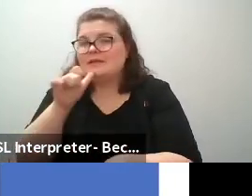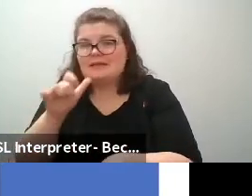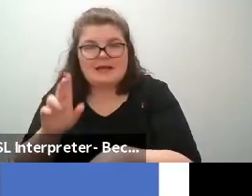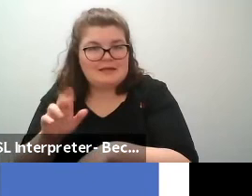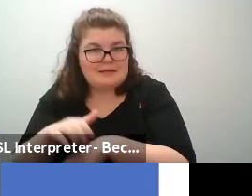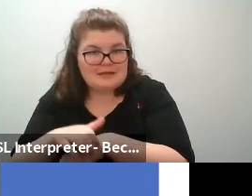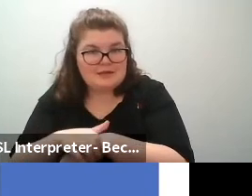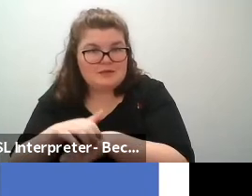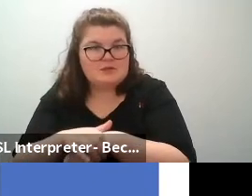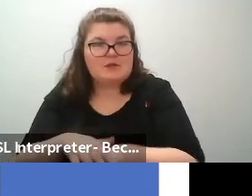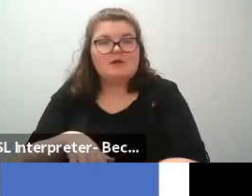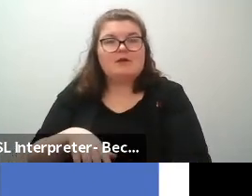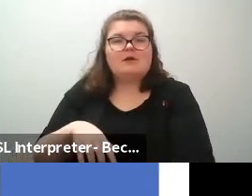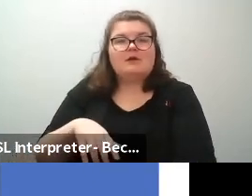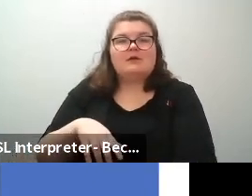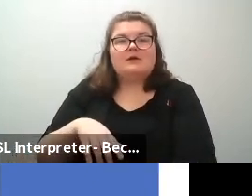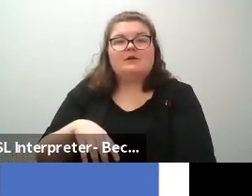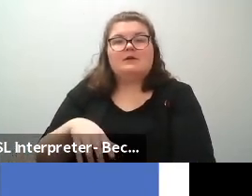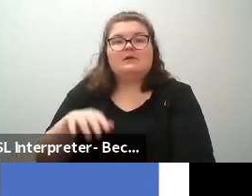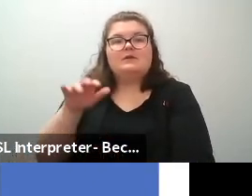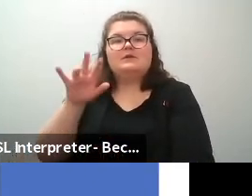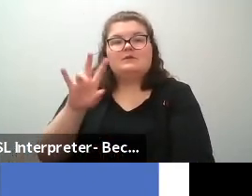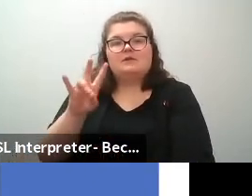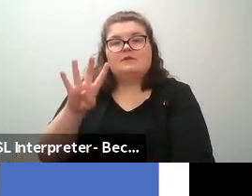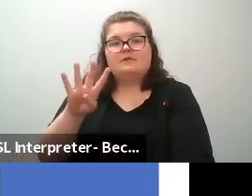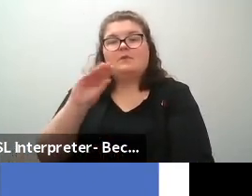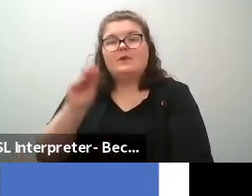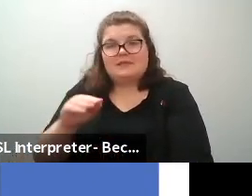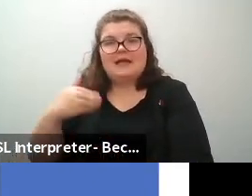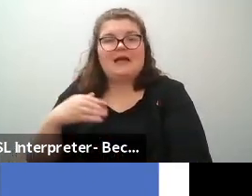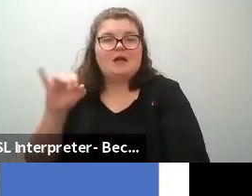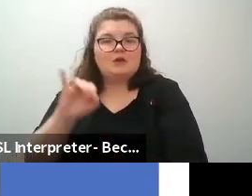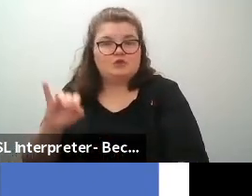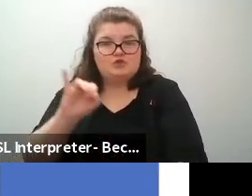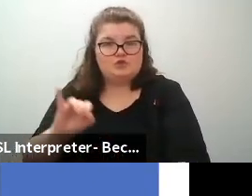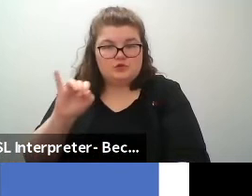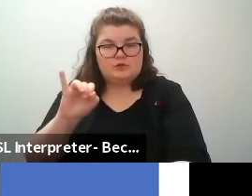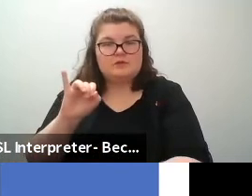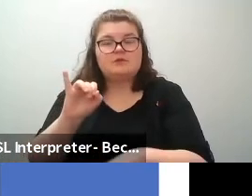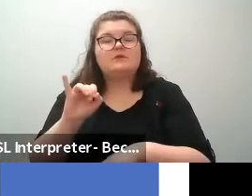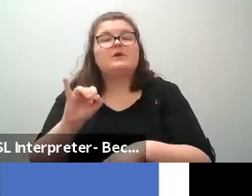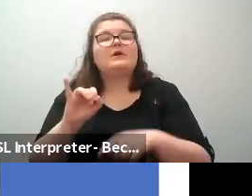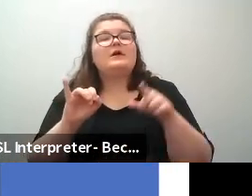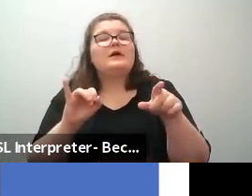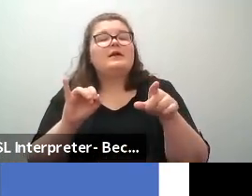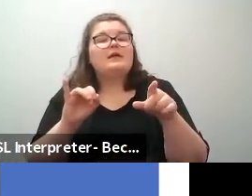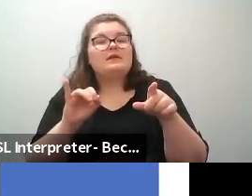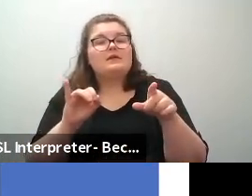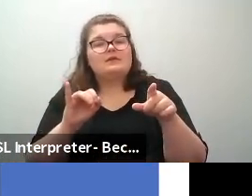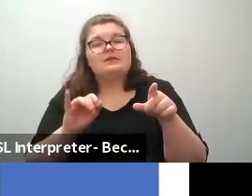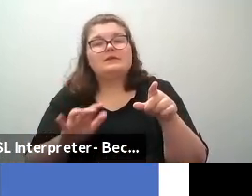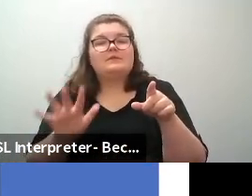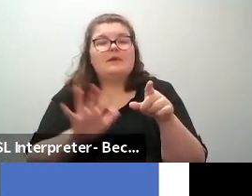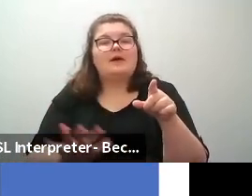insurance. Low health literacy, we use the CHEW question in the emergency department and hospital and is asked in about 90% of